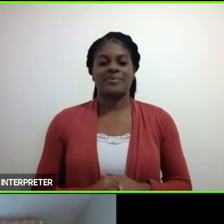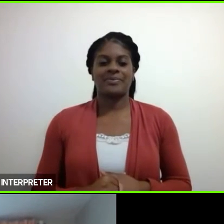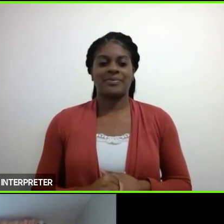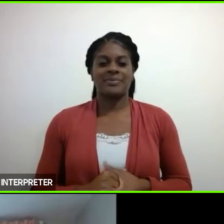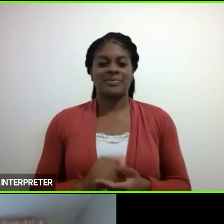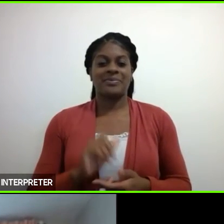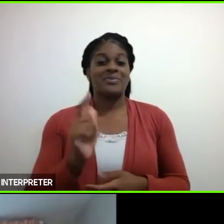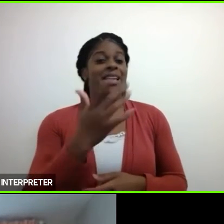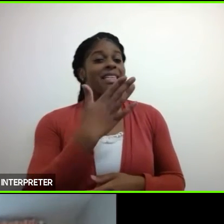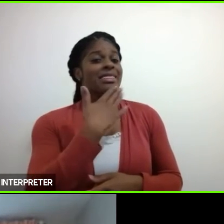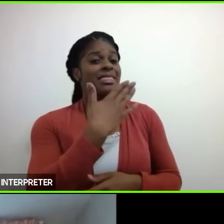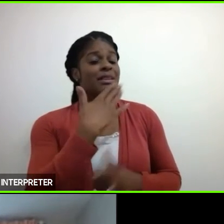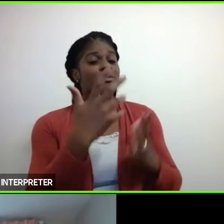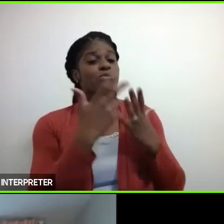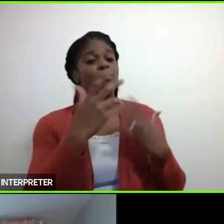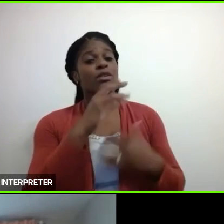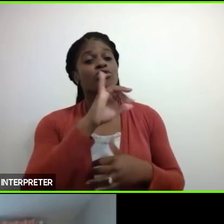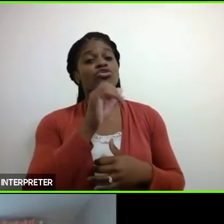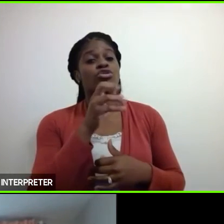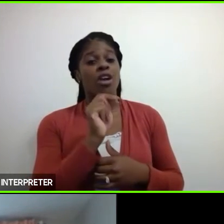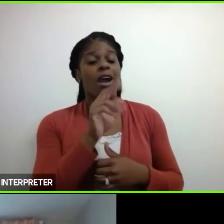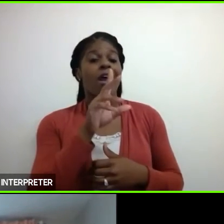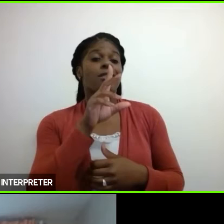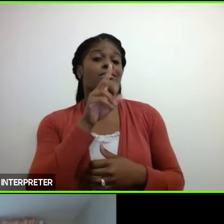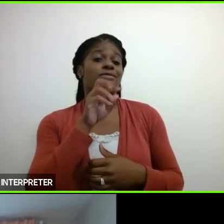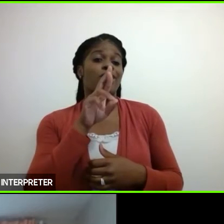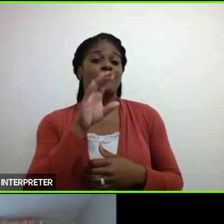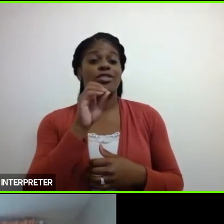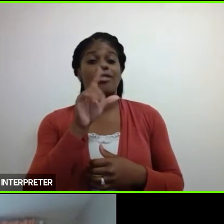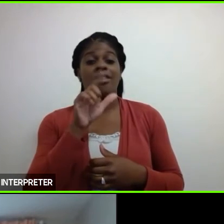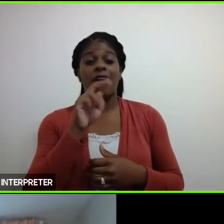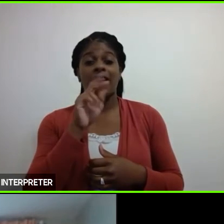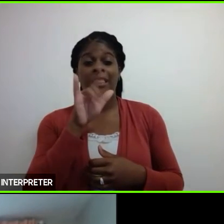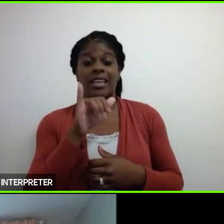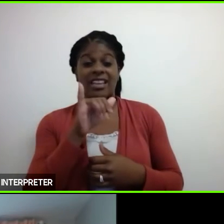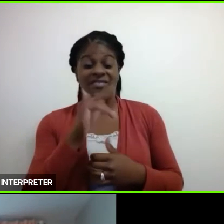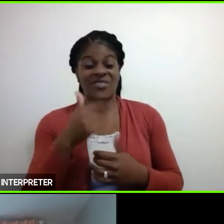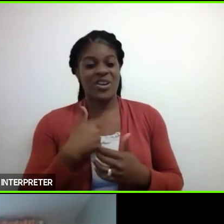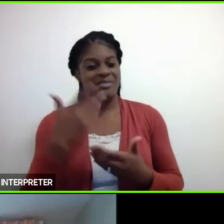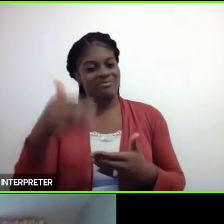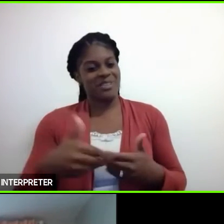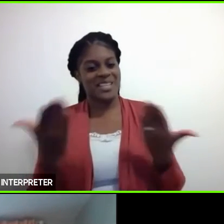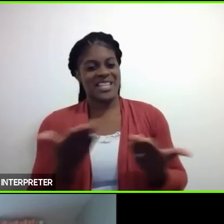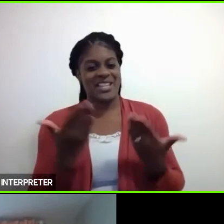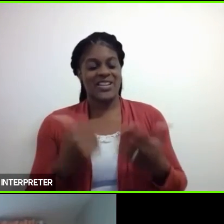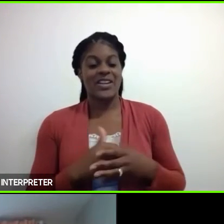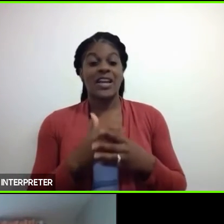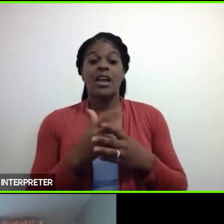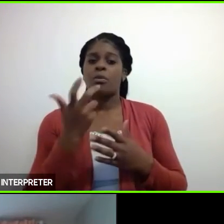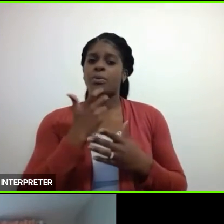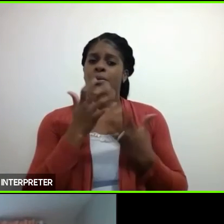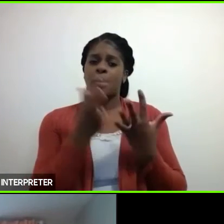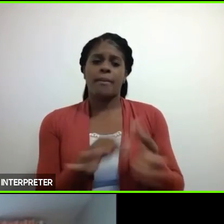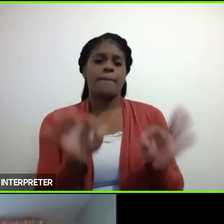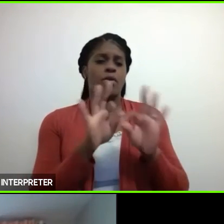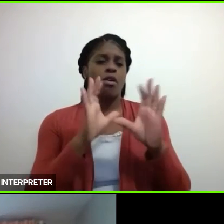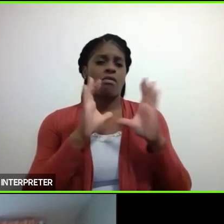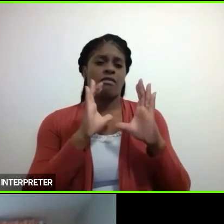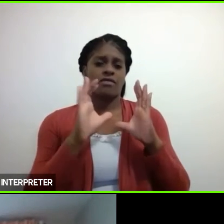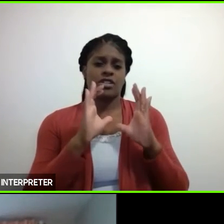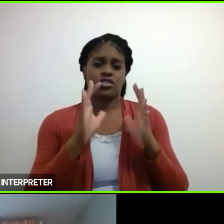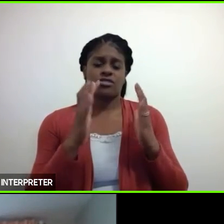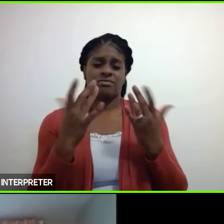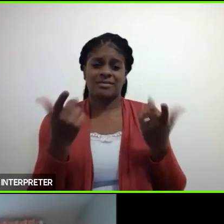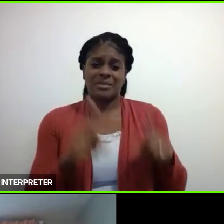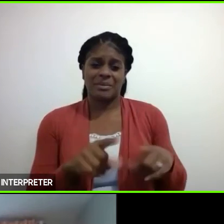Thank you so much, John, Dr. Connolly, for having me here this evening. What an important conversation that we're having tonight.